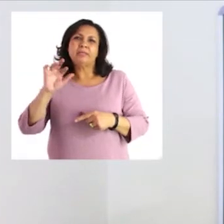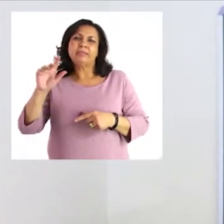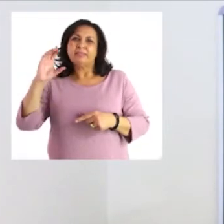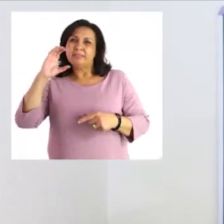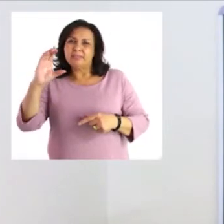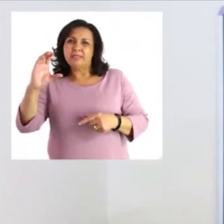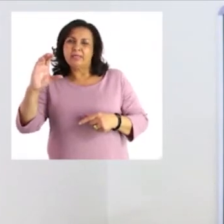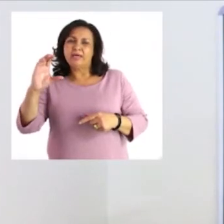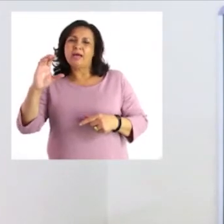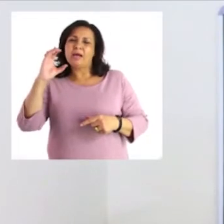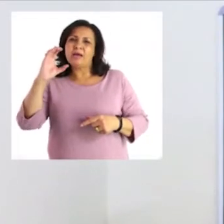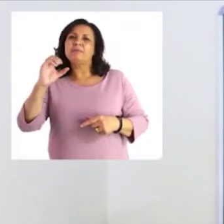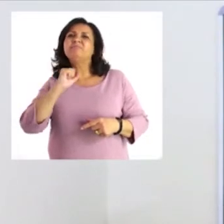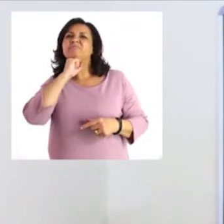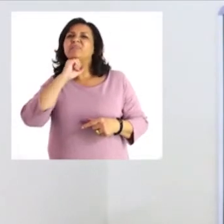saying K.